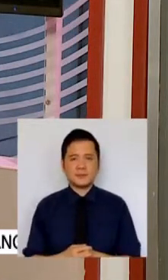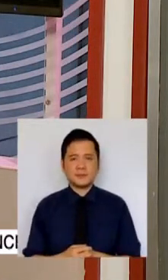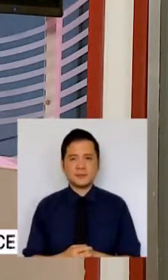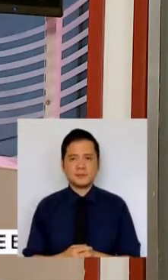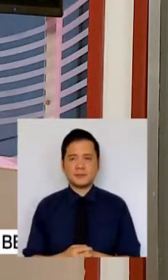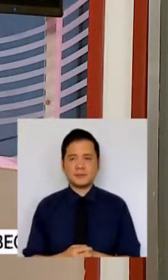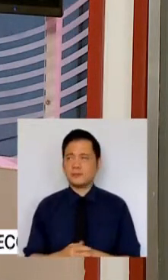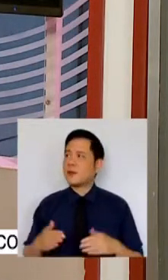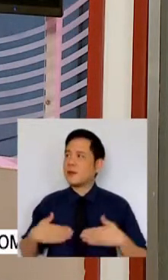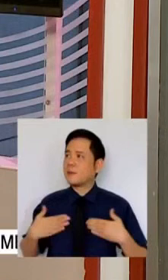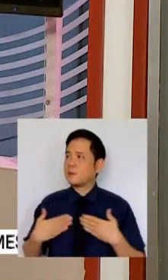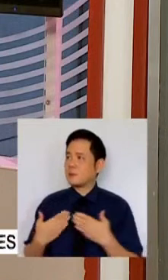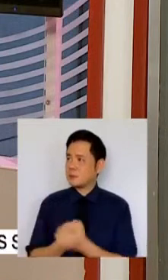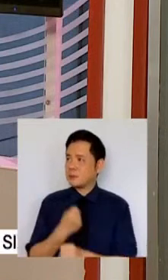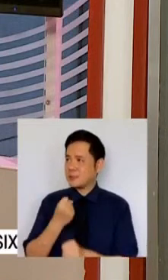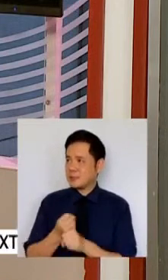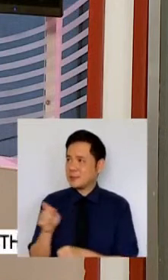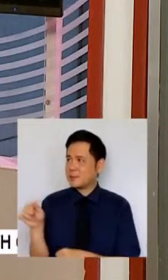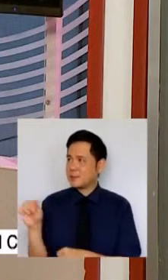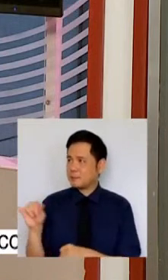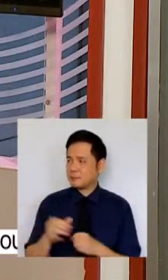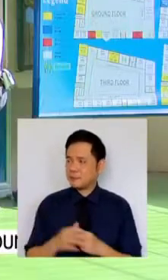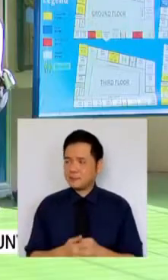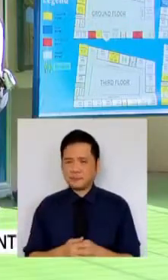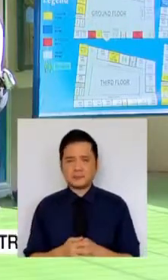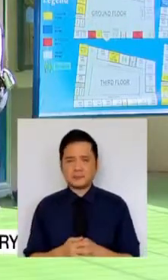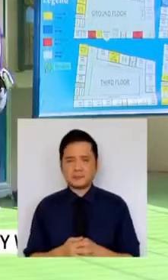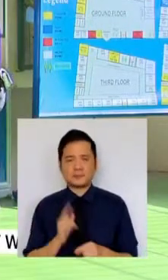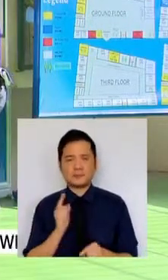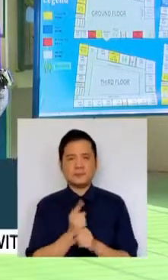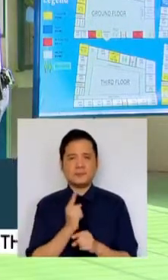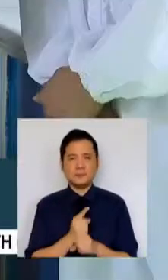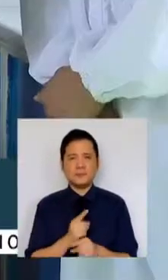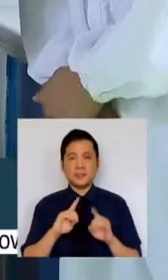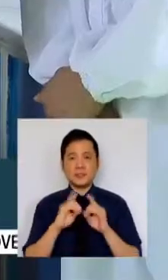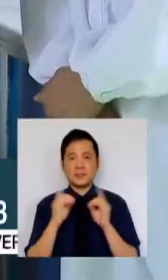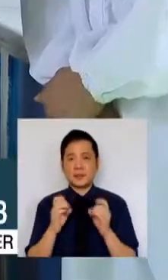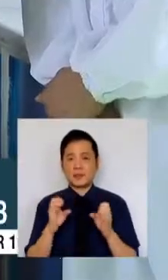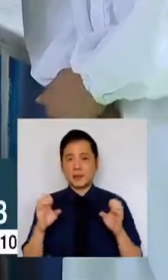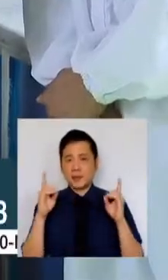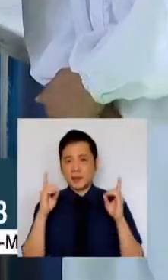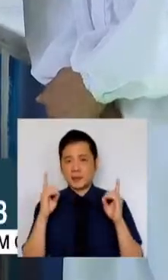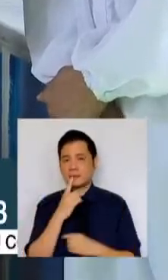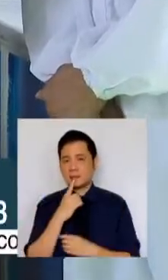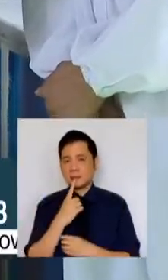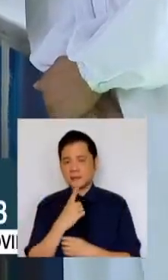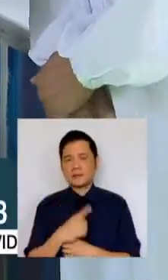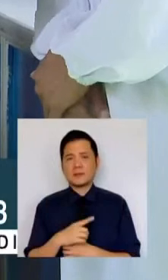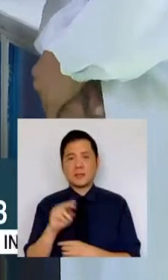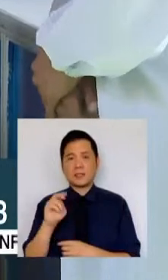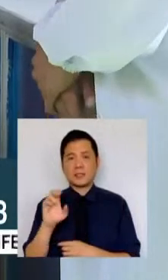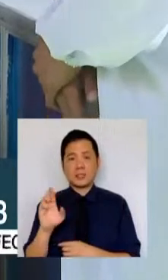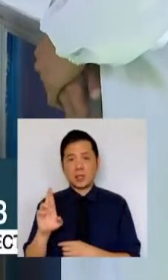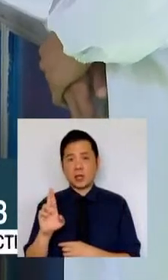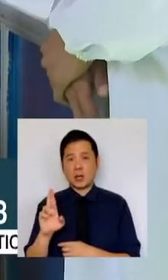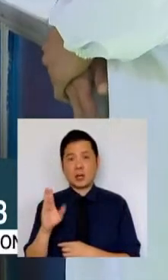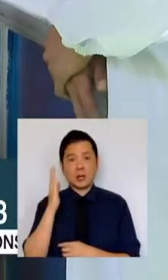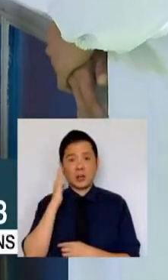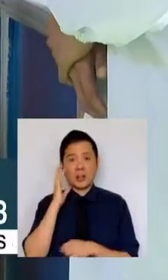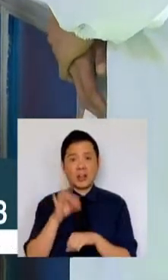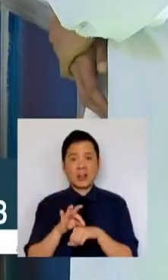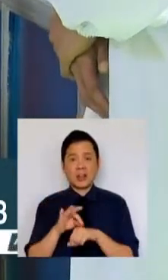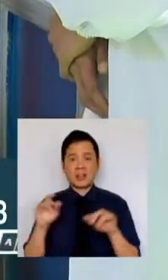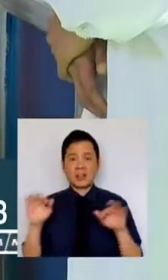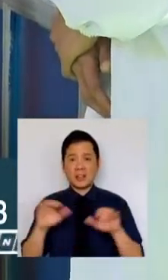Happy New Year, Carmina. That's right. According to DepEd, face-to-face classes in NCR have been suspended as the region remains